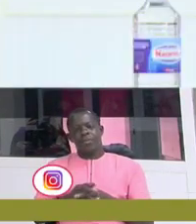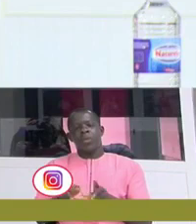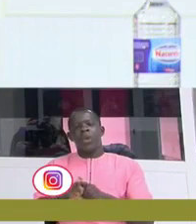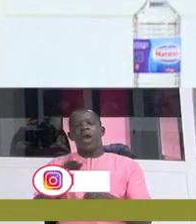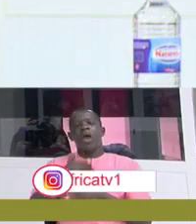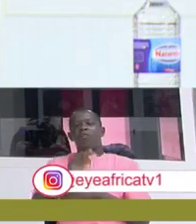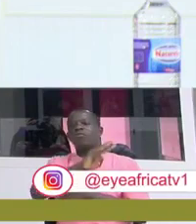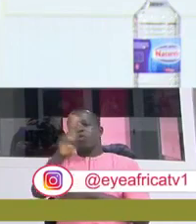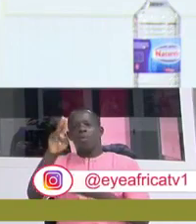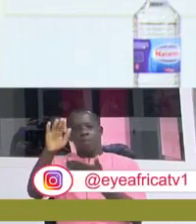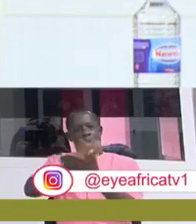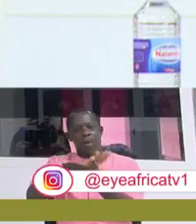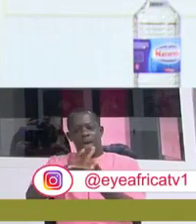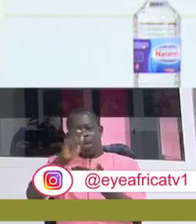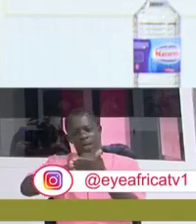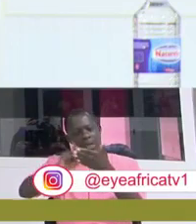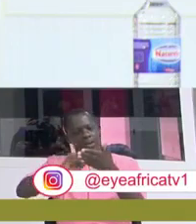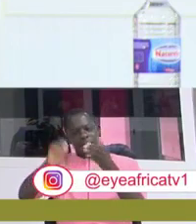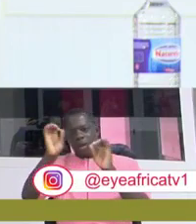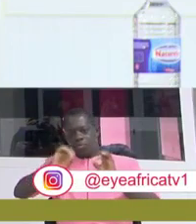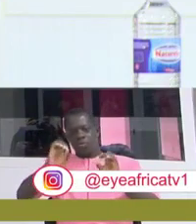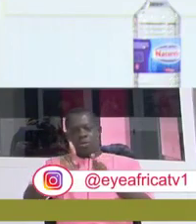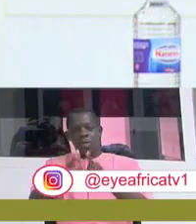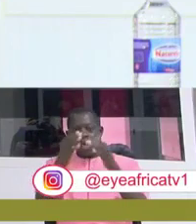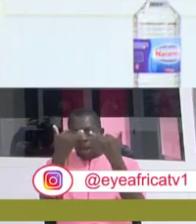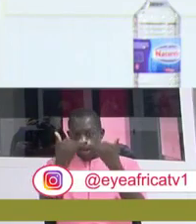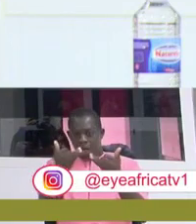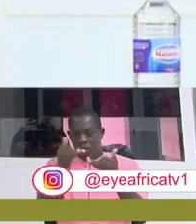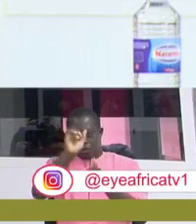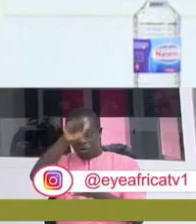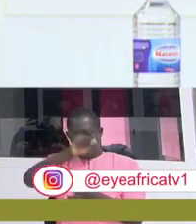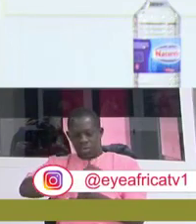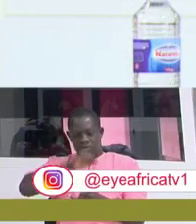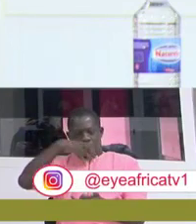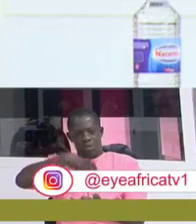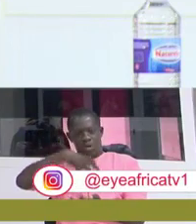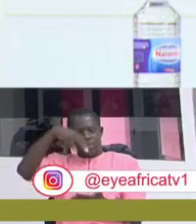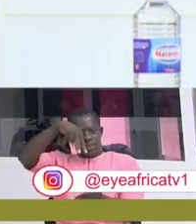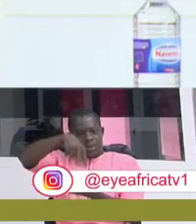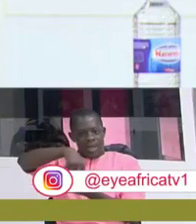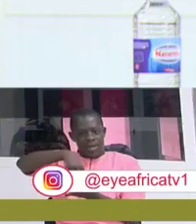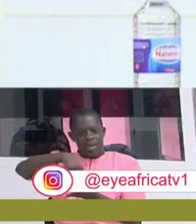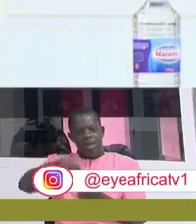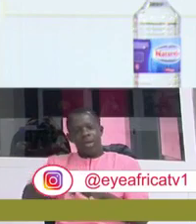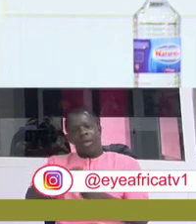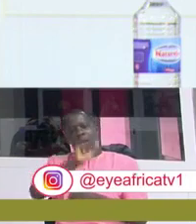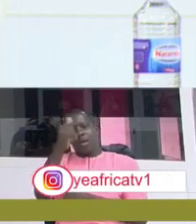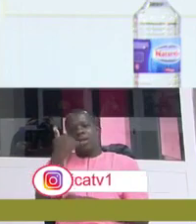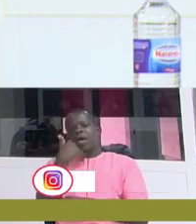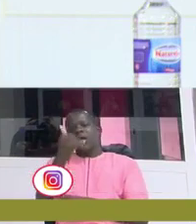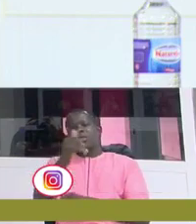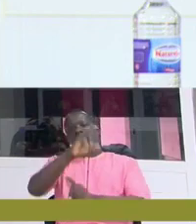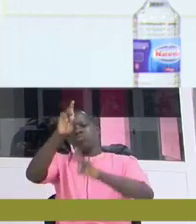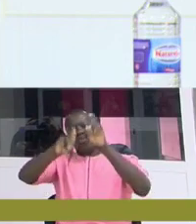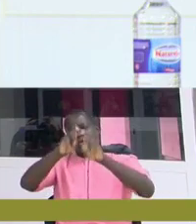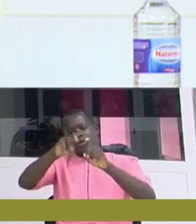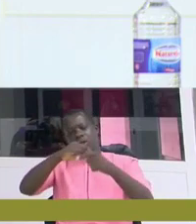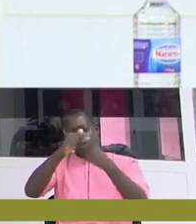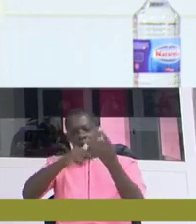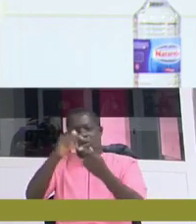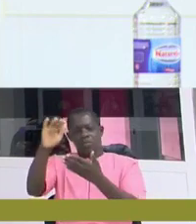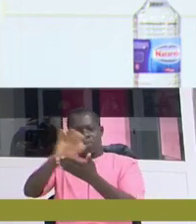There was no written document. I said to him, now you come here and tell me and ask